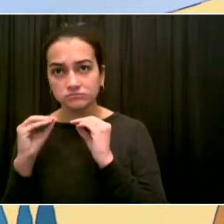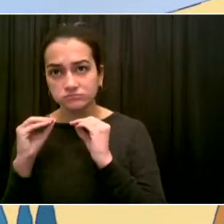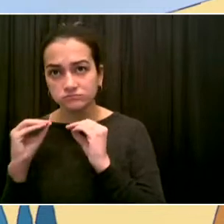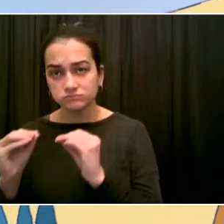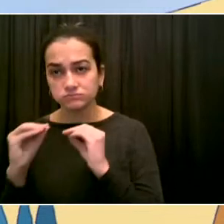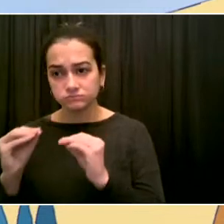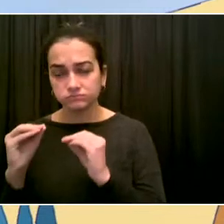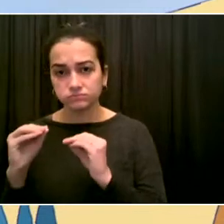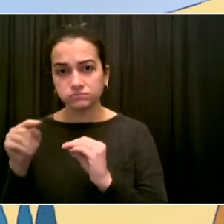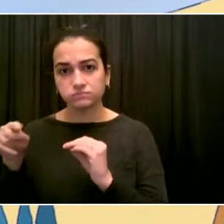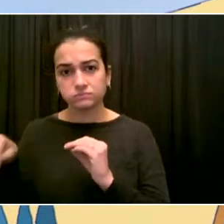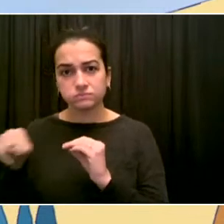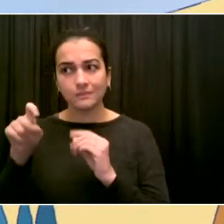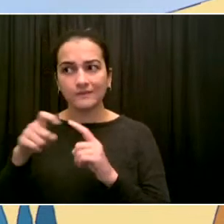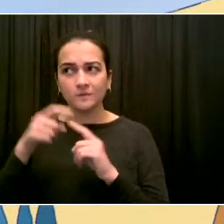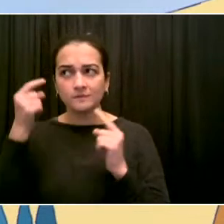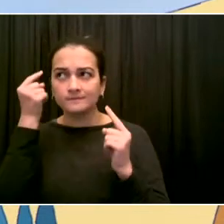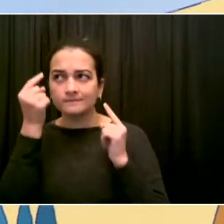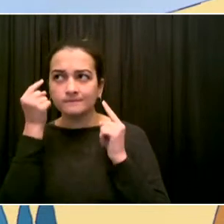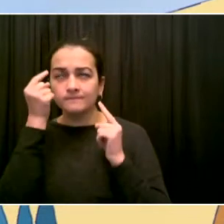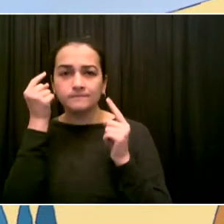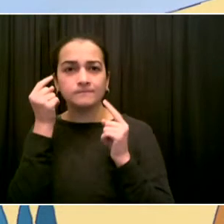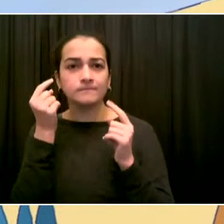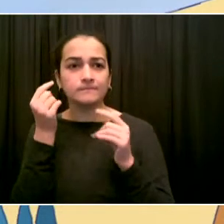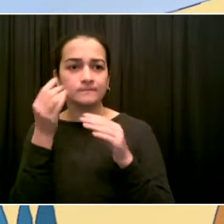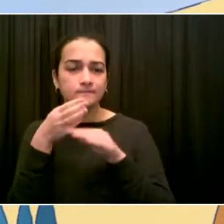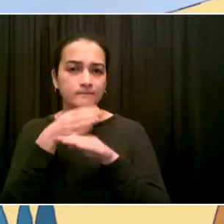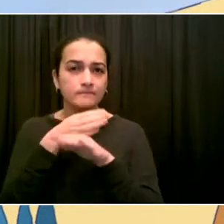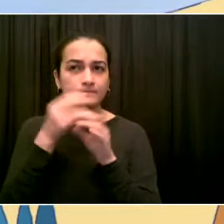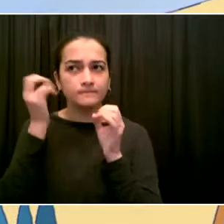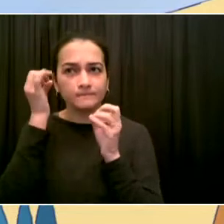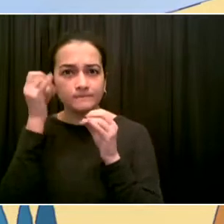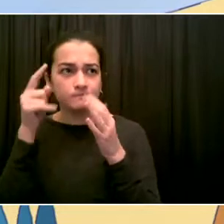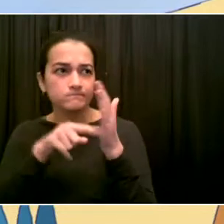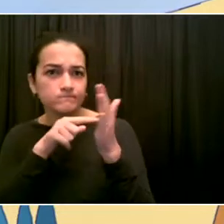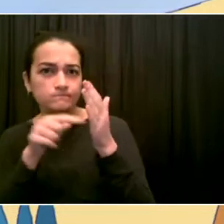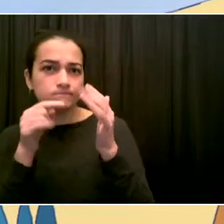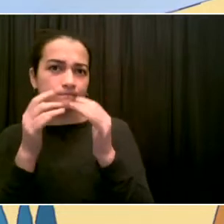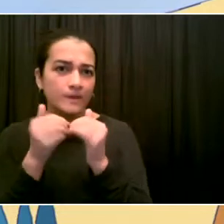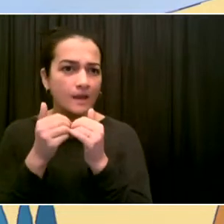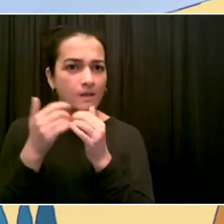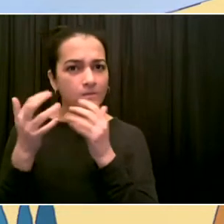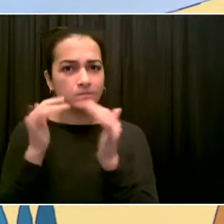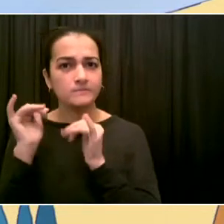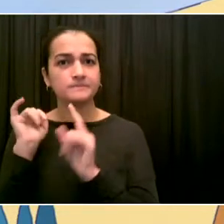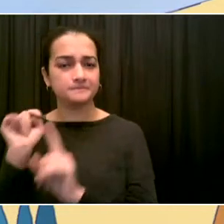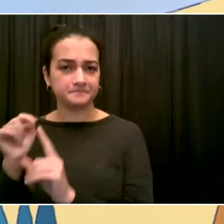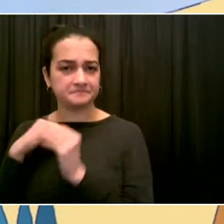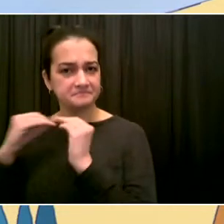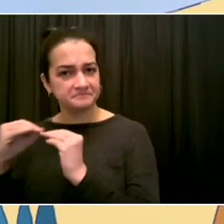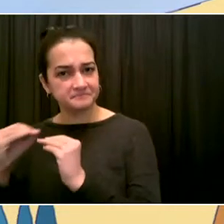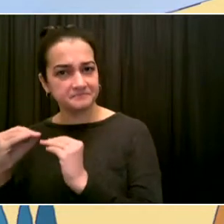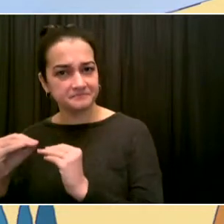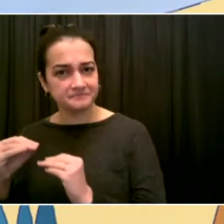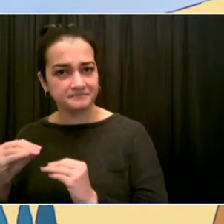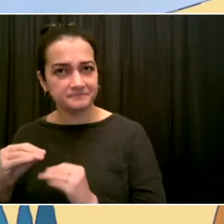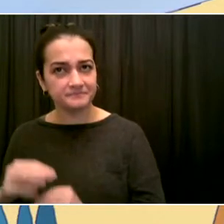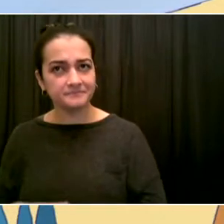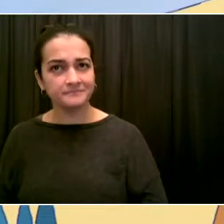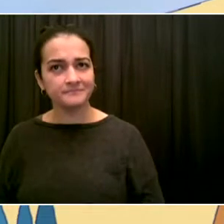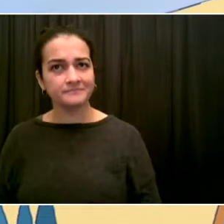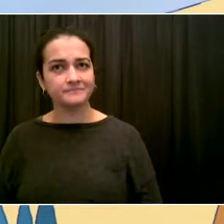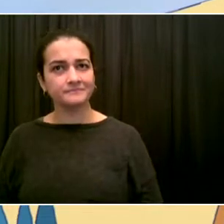Why do we deserve this? And couldn't that money be better spent, as opposed